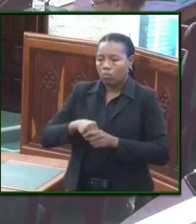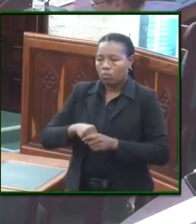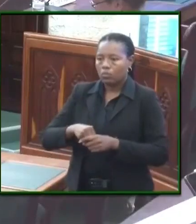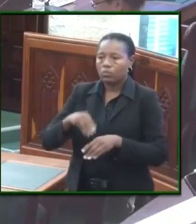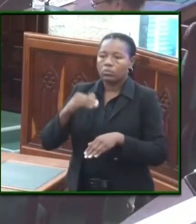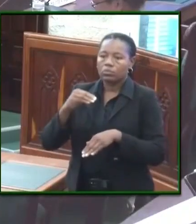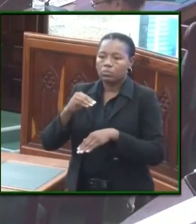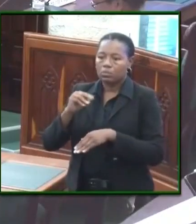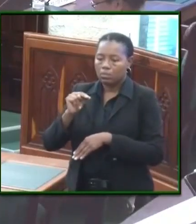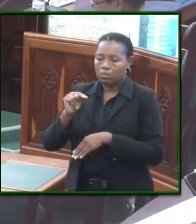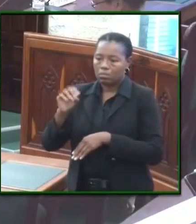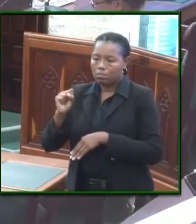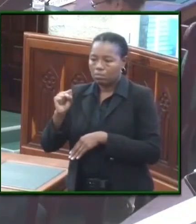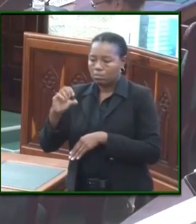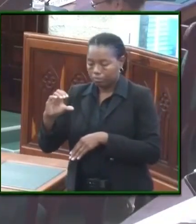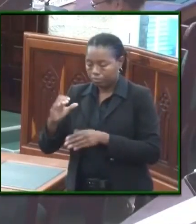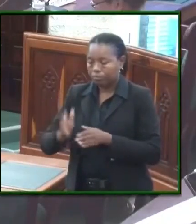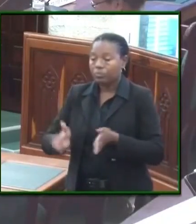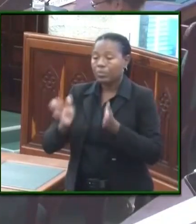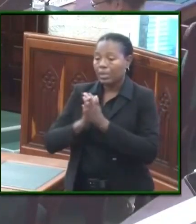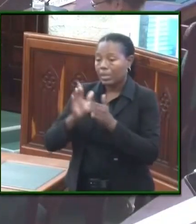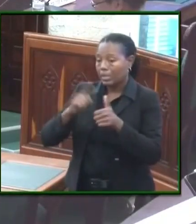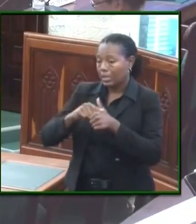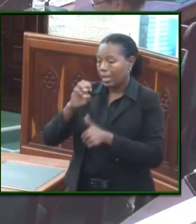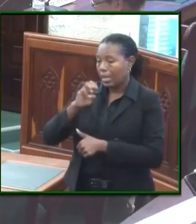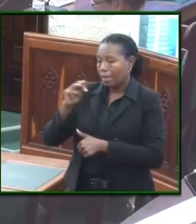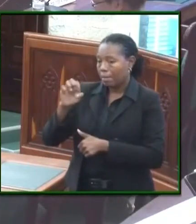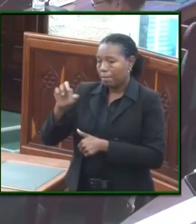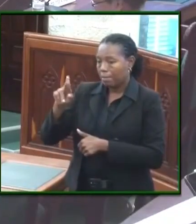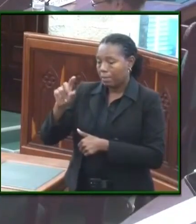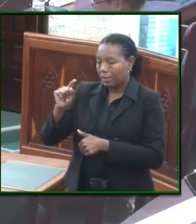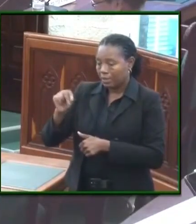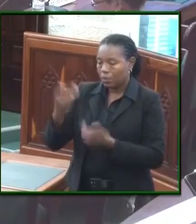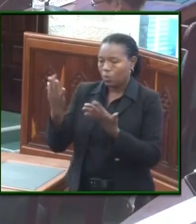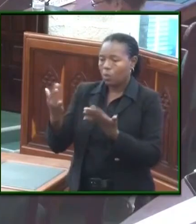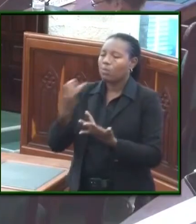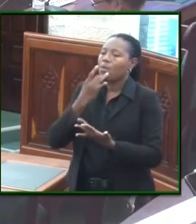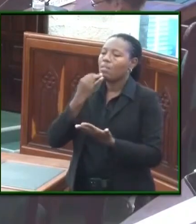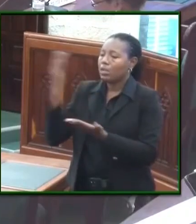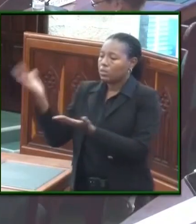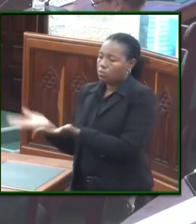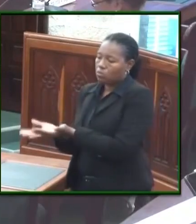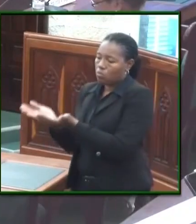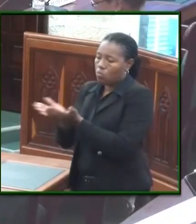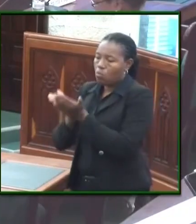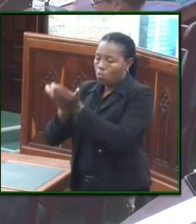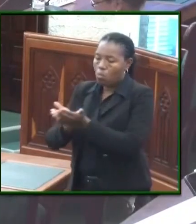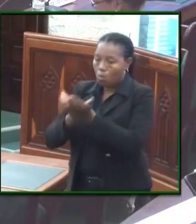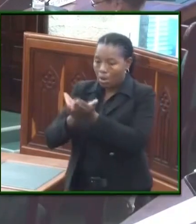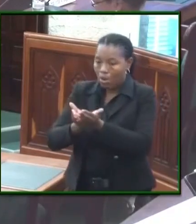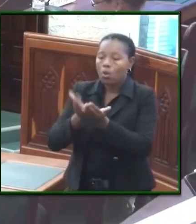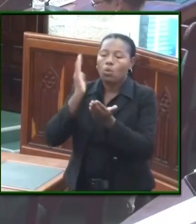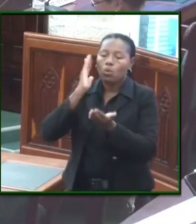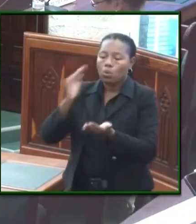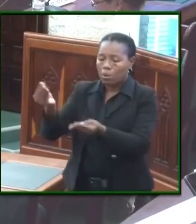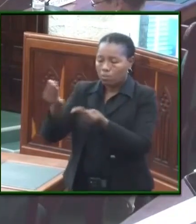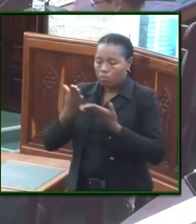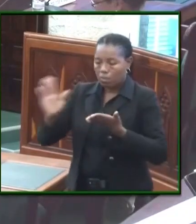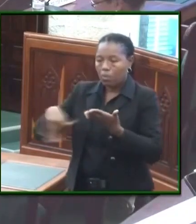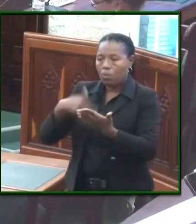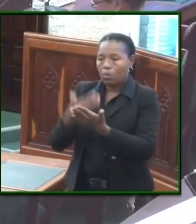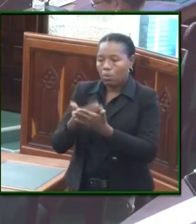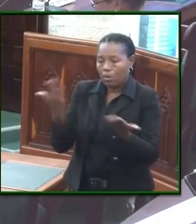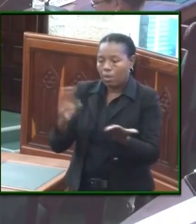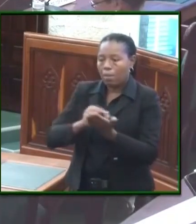Emerton, we are actually waiting on a shipment of lights to reach Barbados. I've been told that they will get here on March 7th. So we